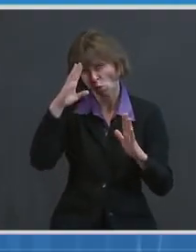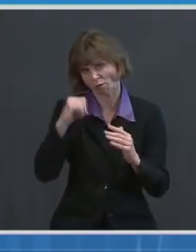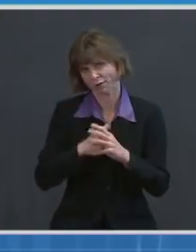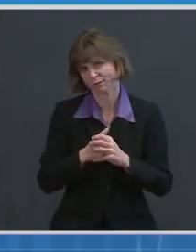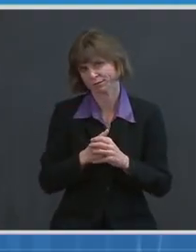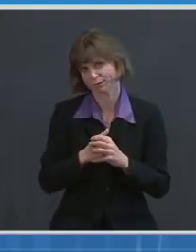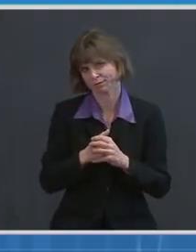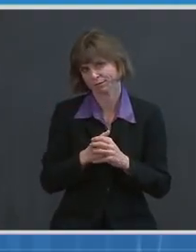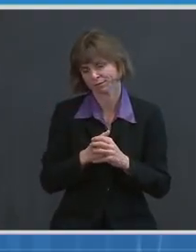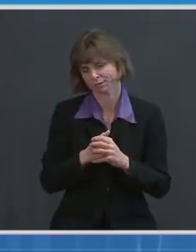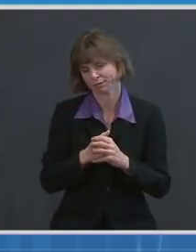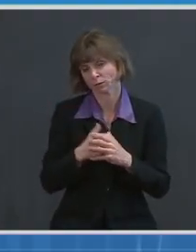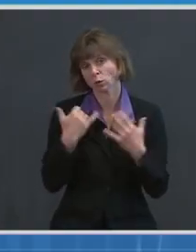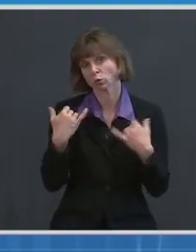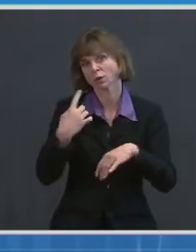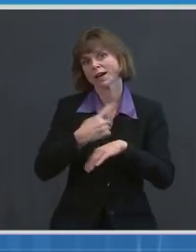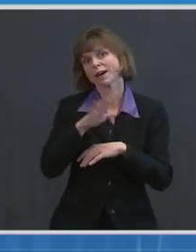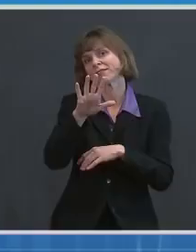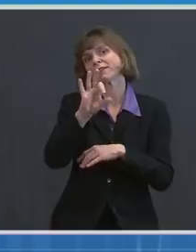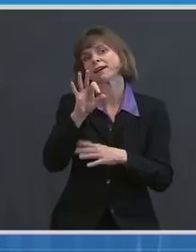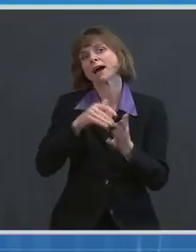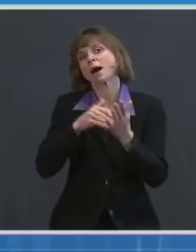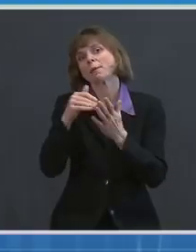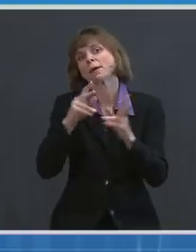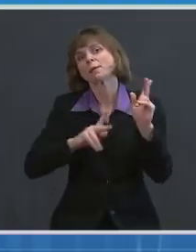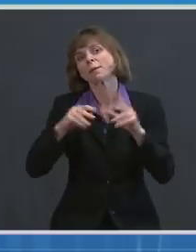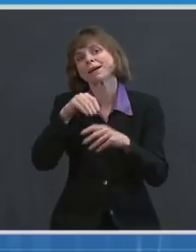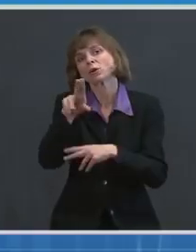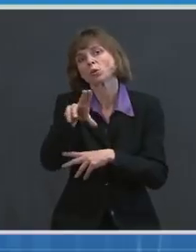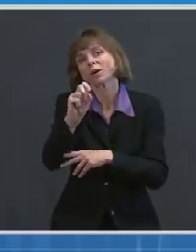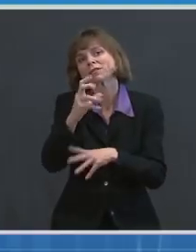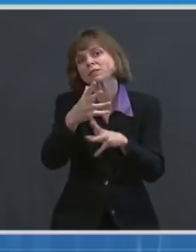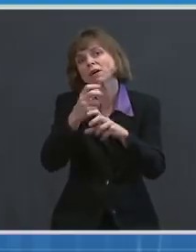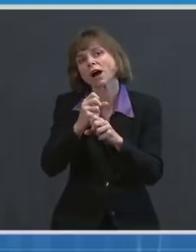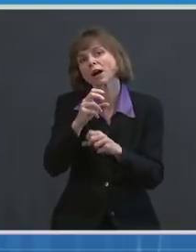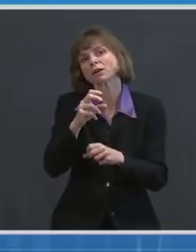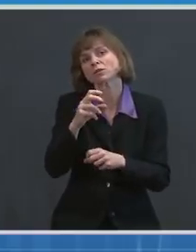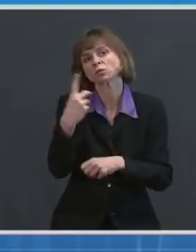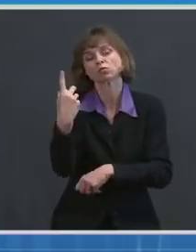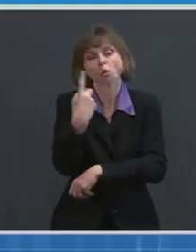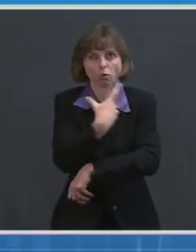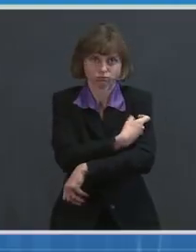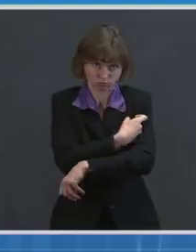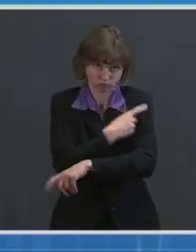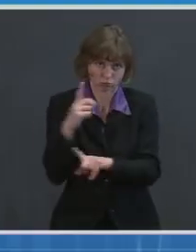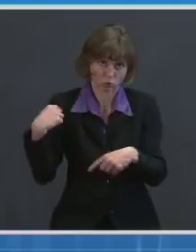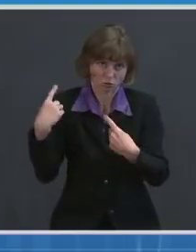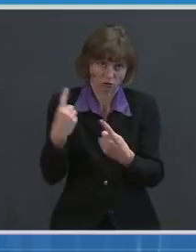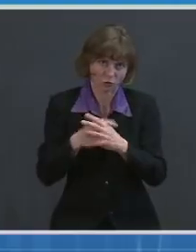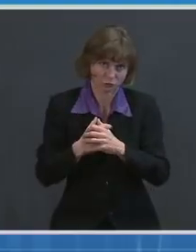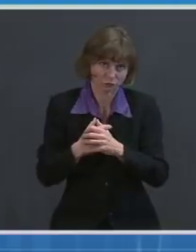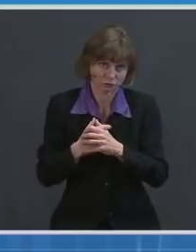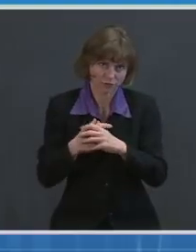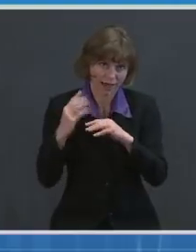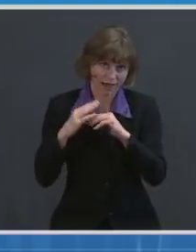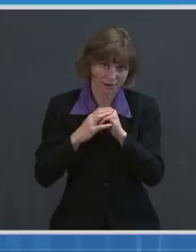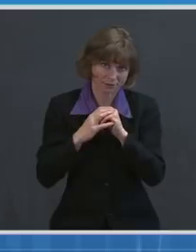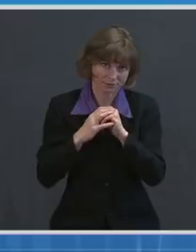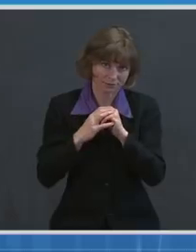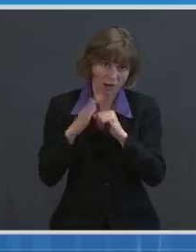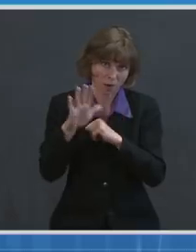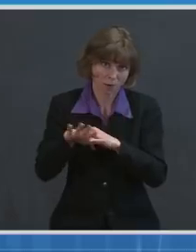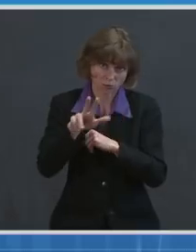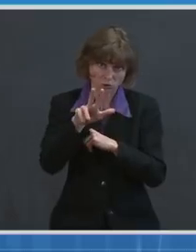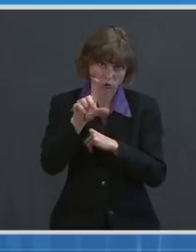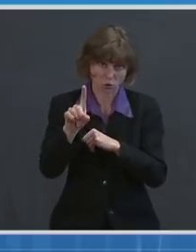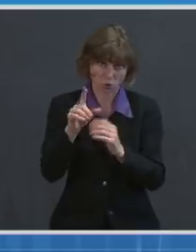million people in the United States have received at least one dose of a COVID-19 vaccine, and approximately 31 million,